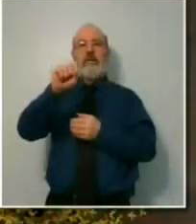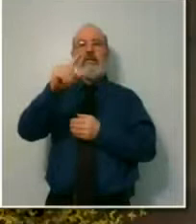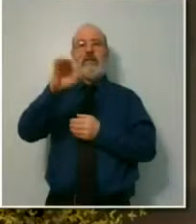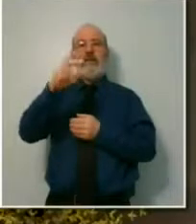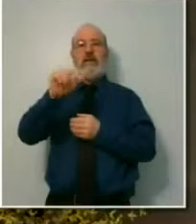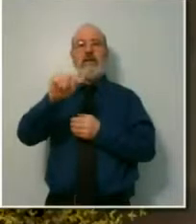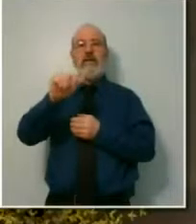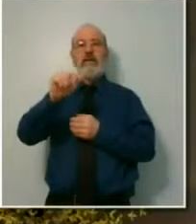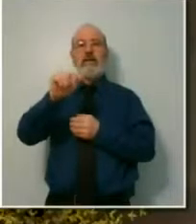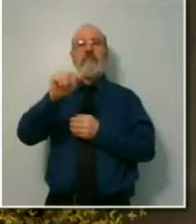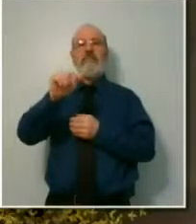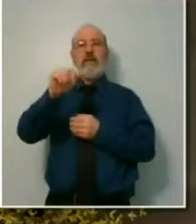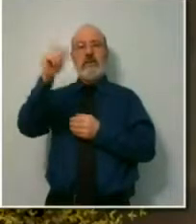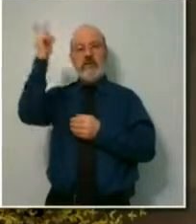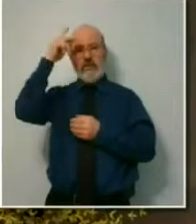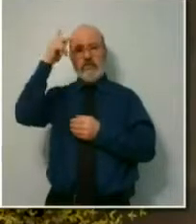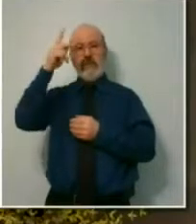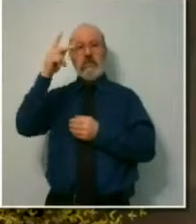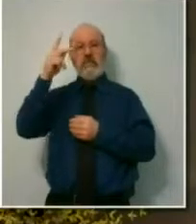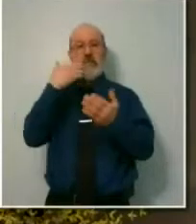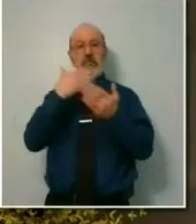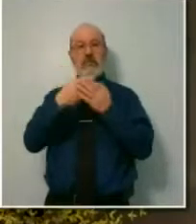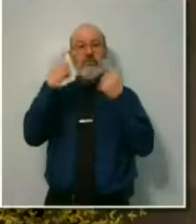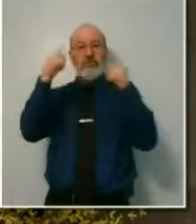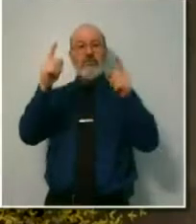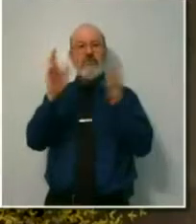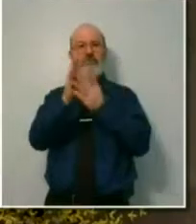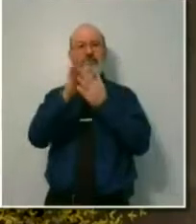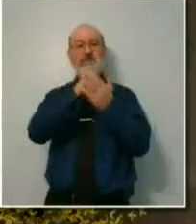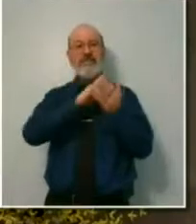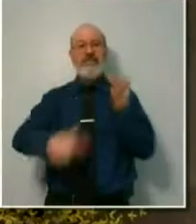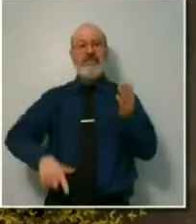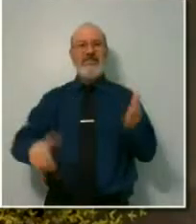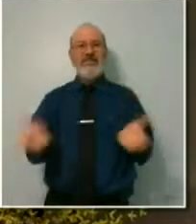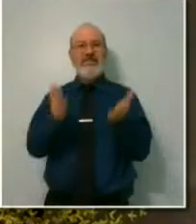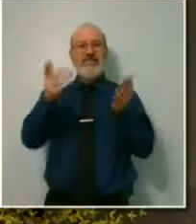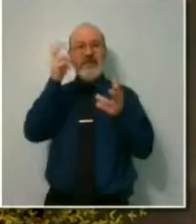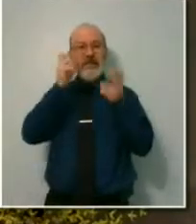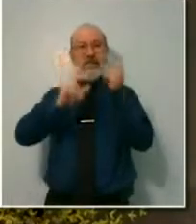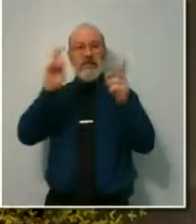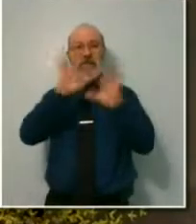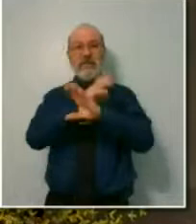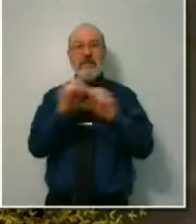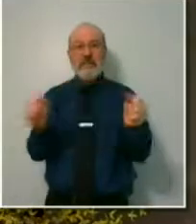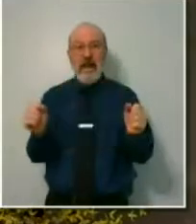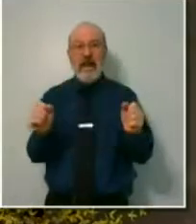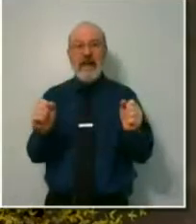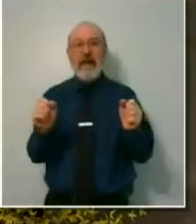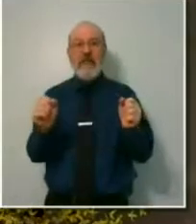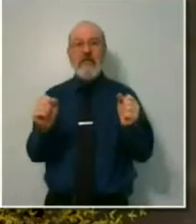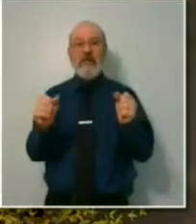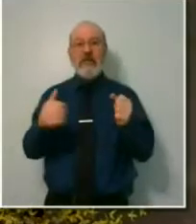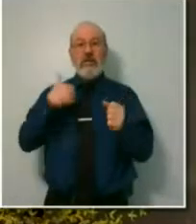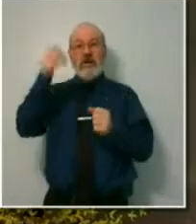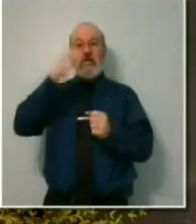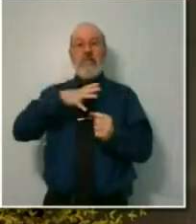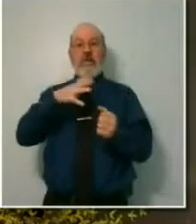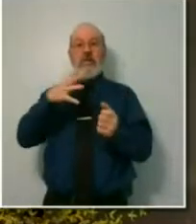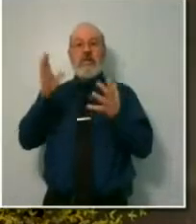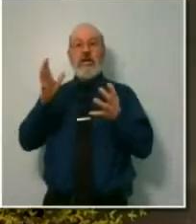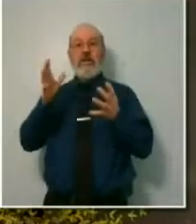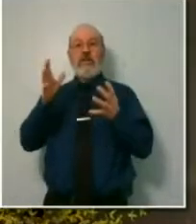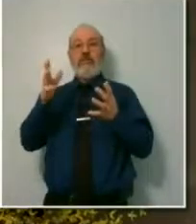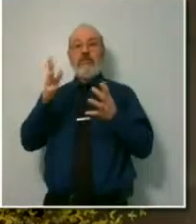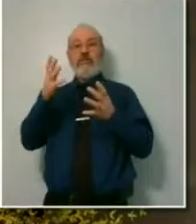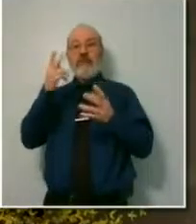Philippines. Well, that's good news. Praise the Lord. Encouraging to hear about folks being saved, about young men wanting to win others and